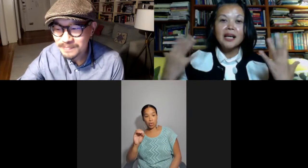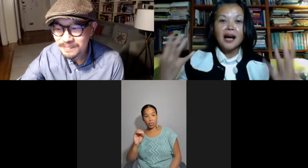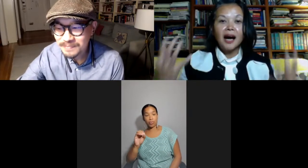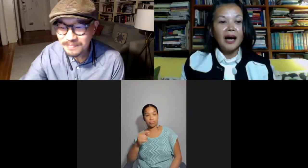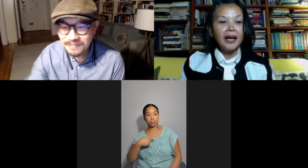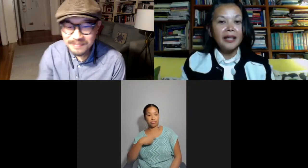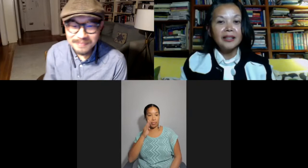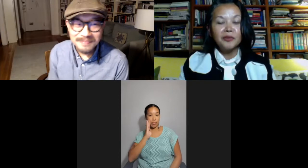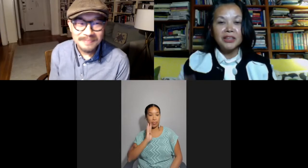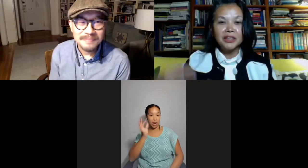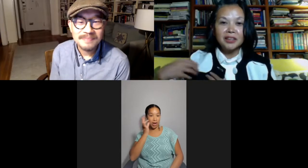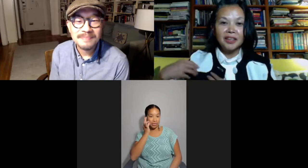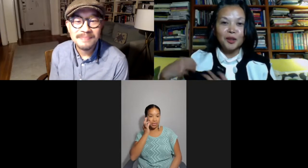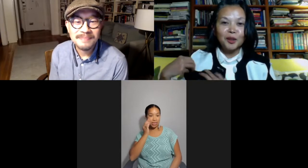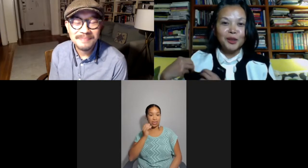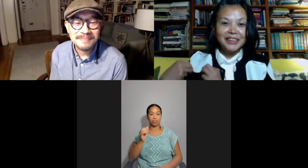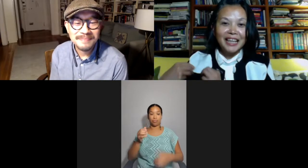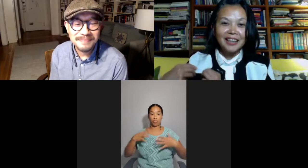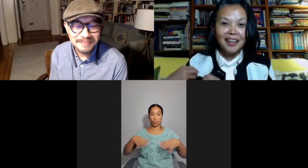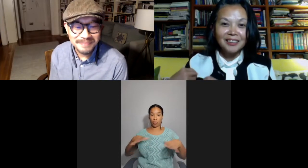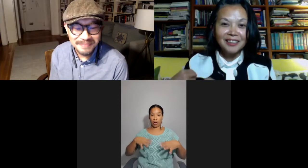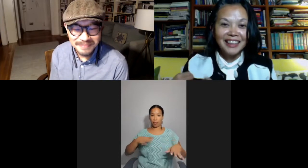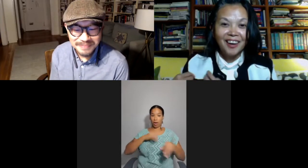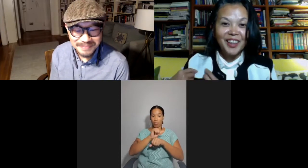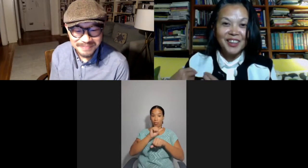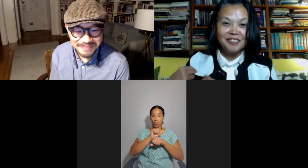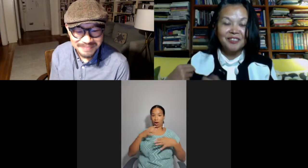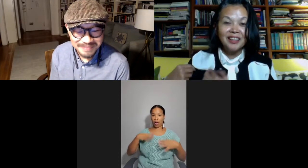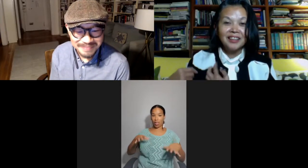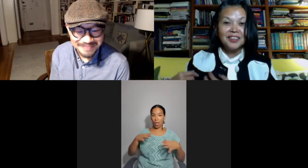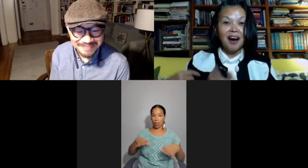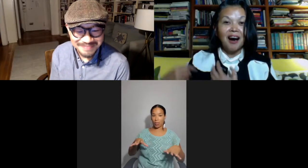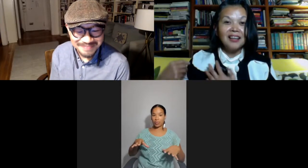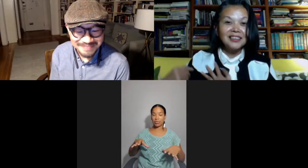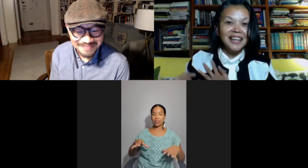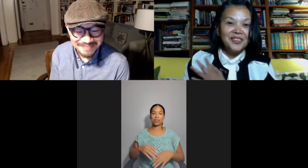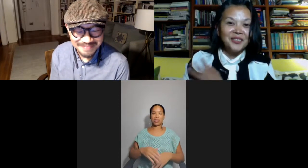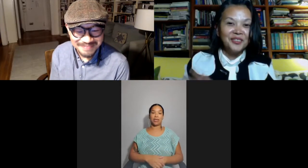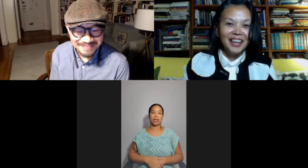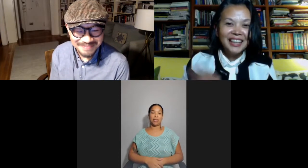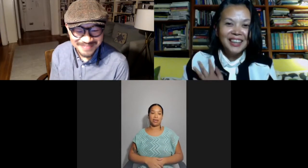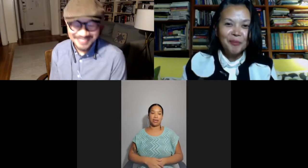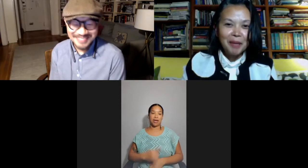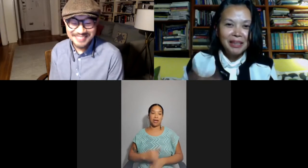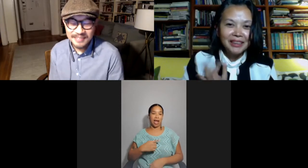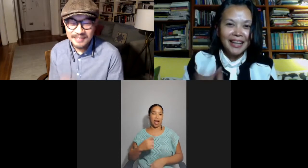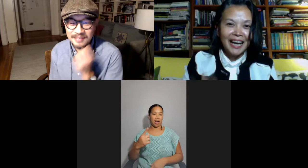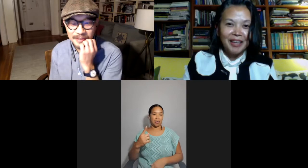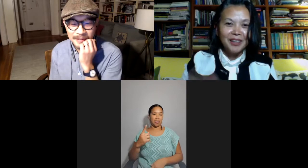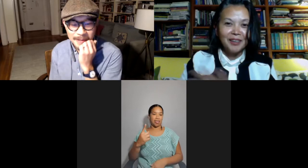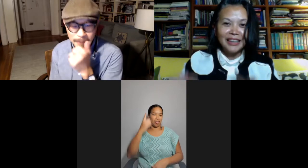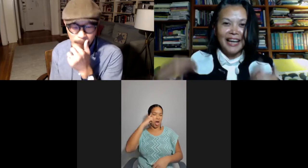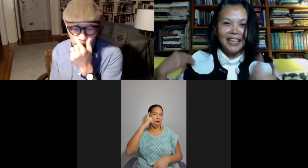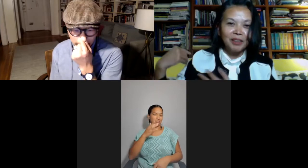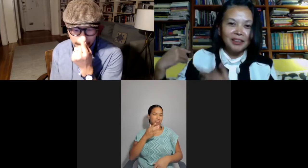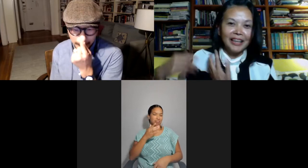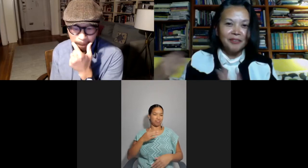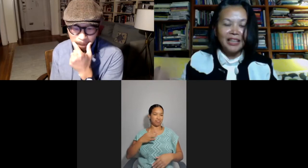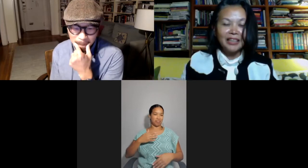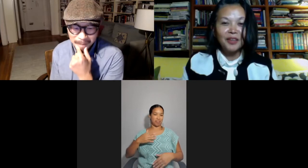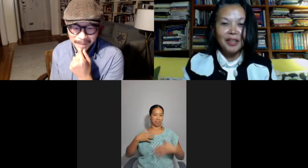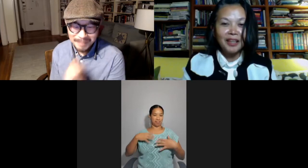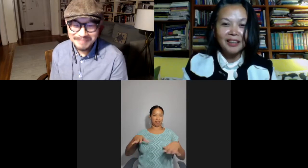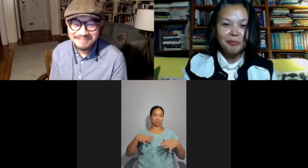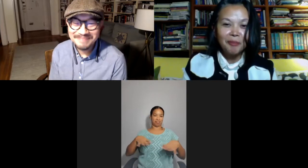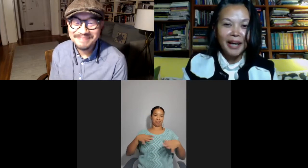clothes, which includes, I thought, in honor of dogs, or maybe it's a cow, I don't know, it's an animal kind of